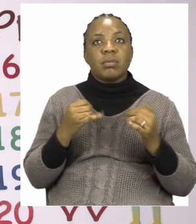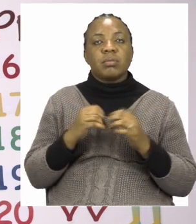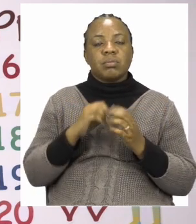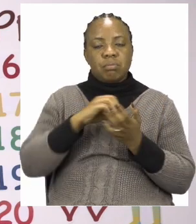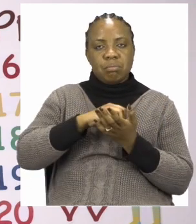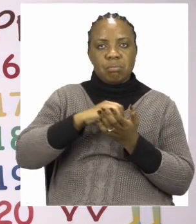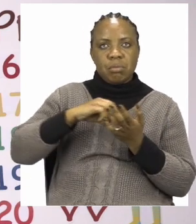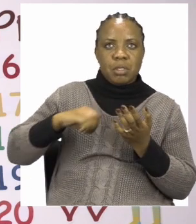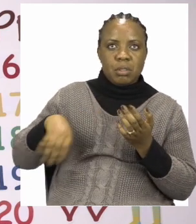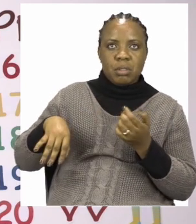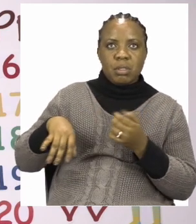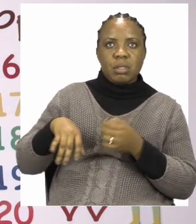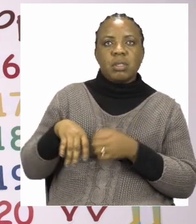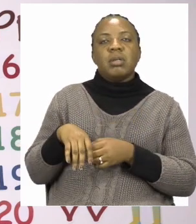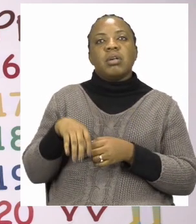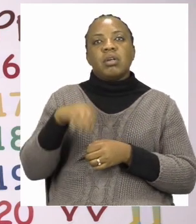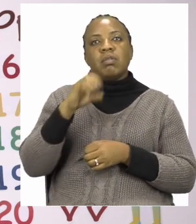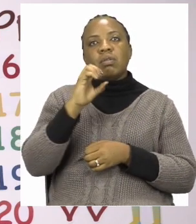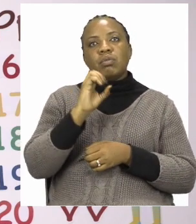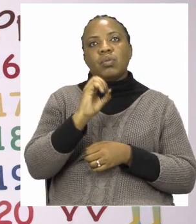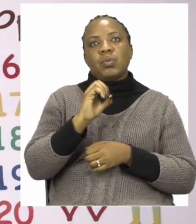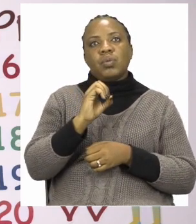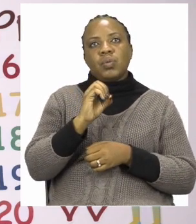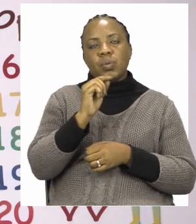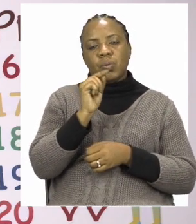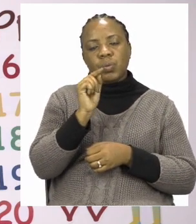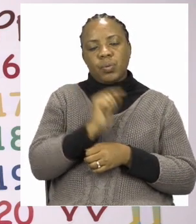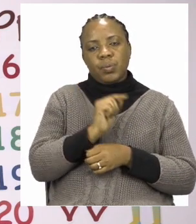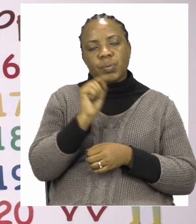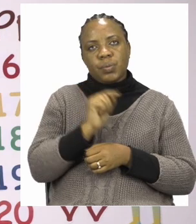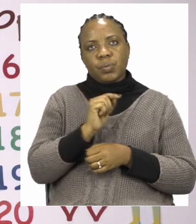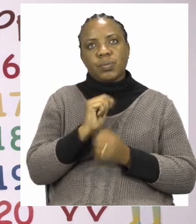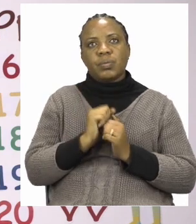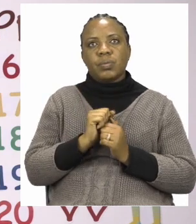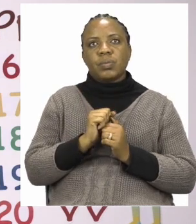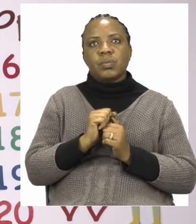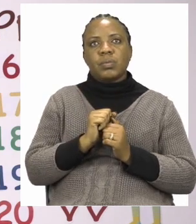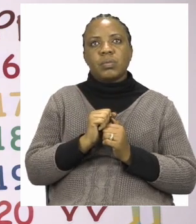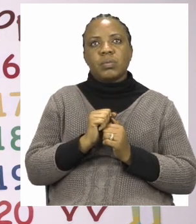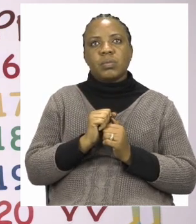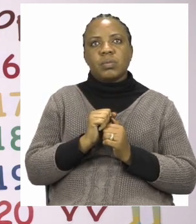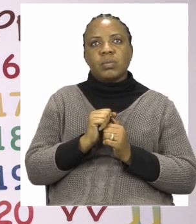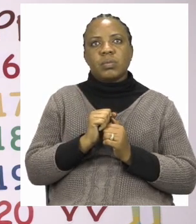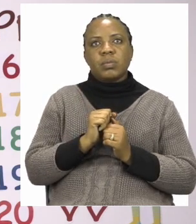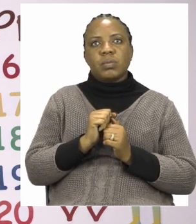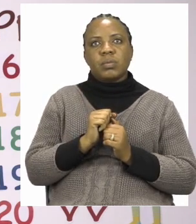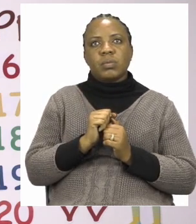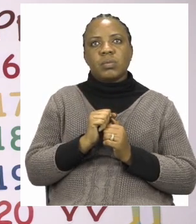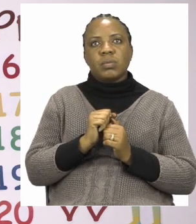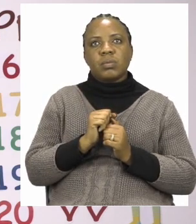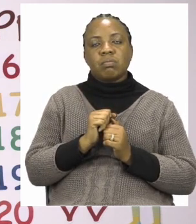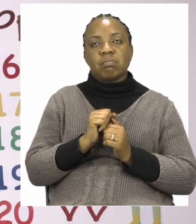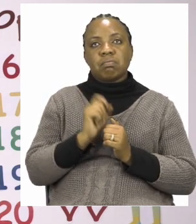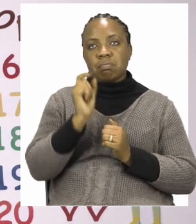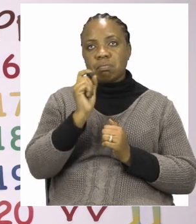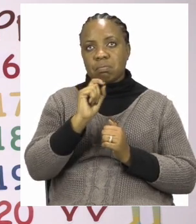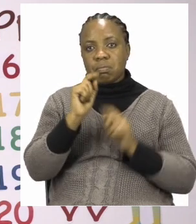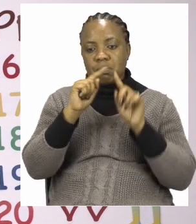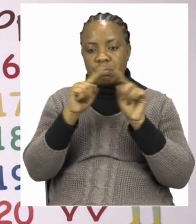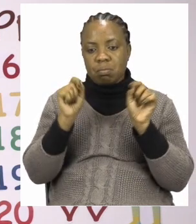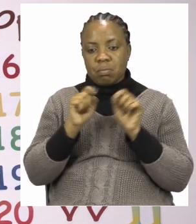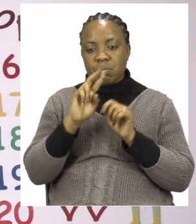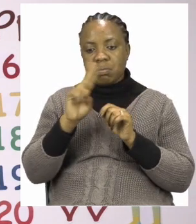zeros. So the first zeros we're going to remove are from the hundreds. So we're going to say 3, and that is